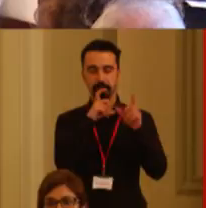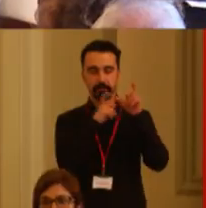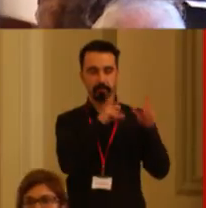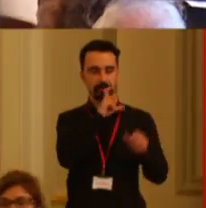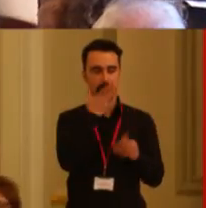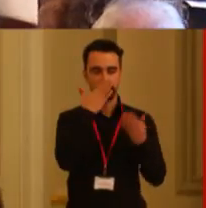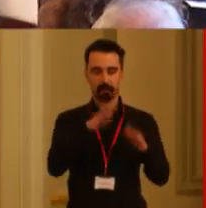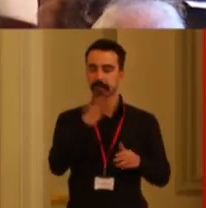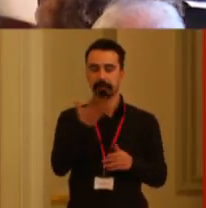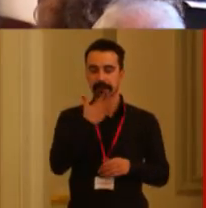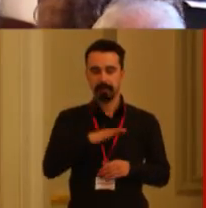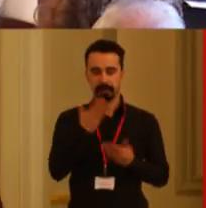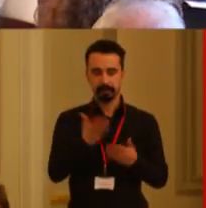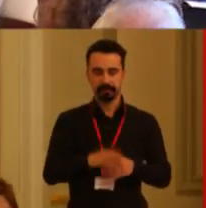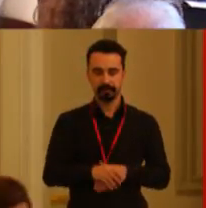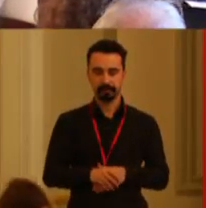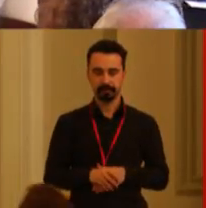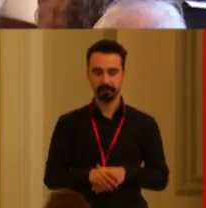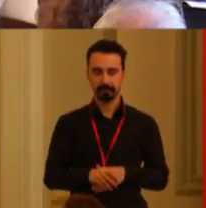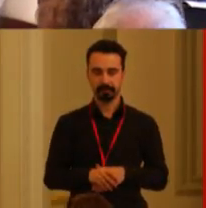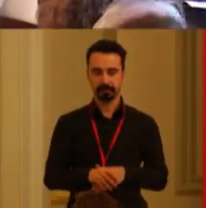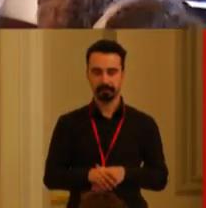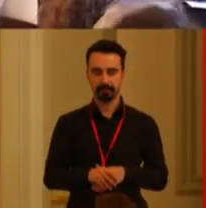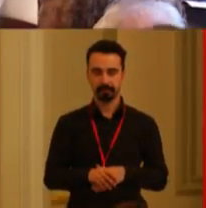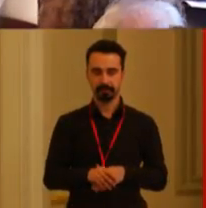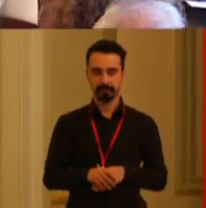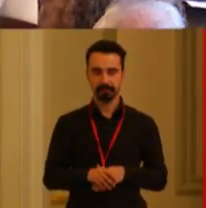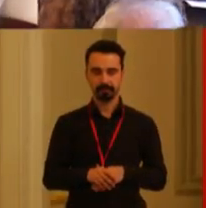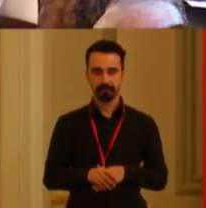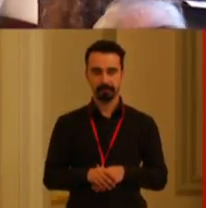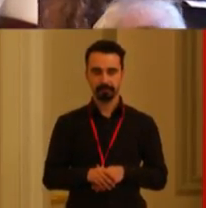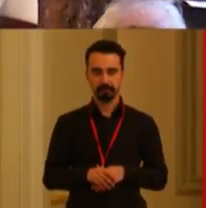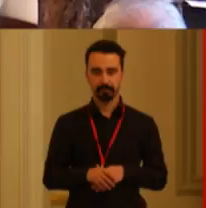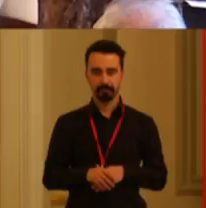or questions. Whatever you like, basically.